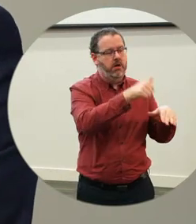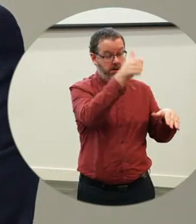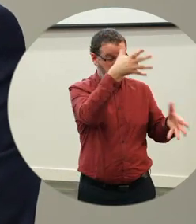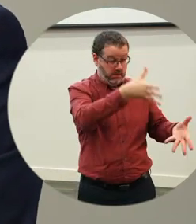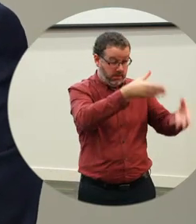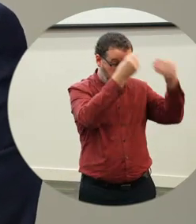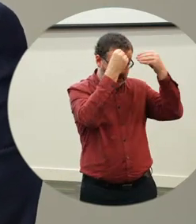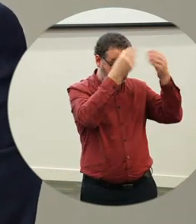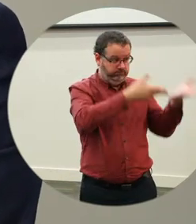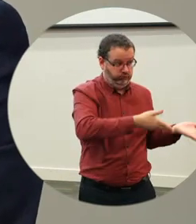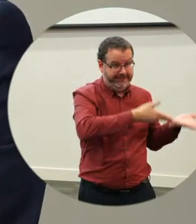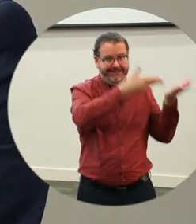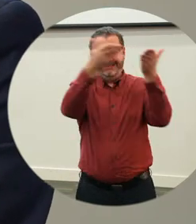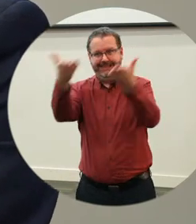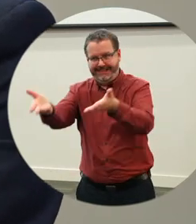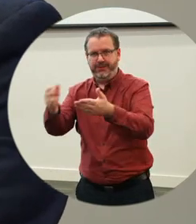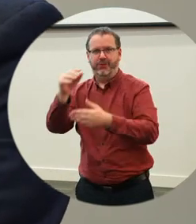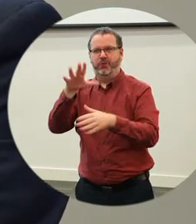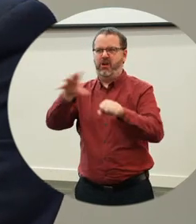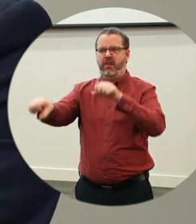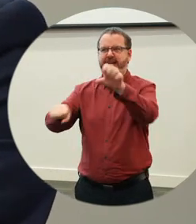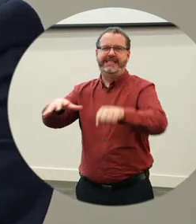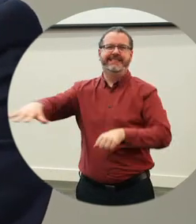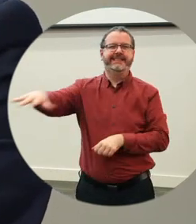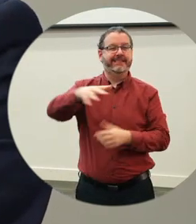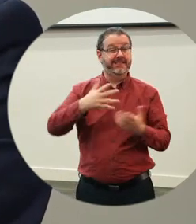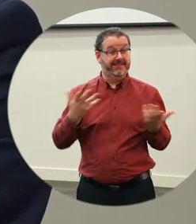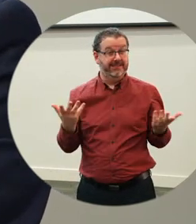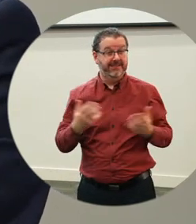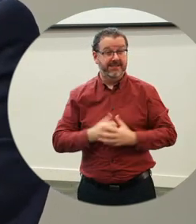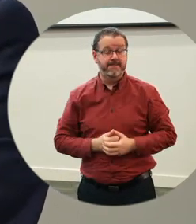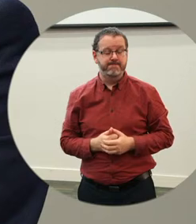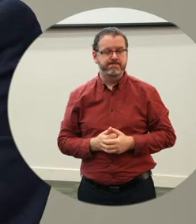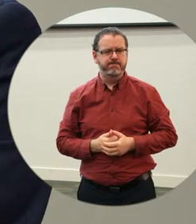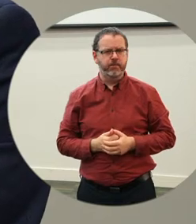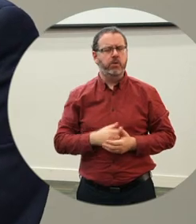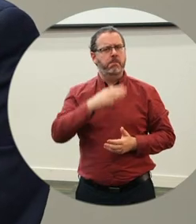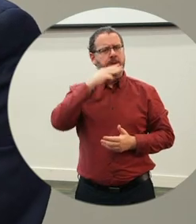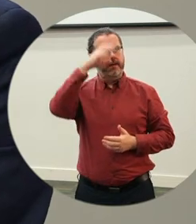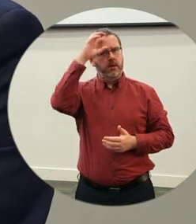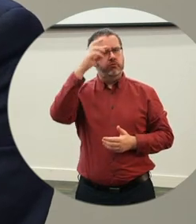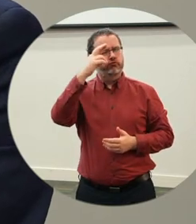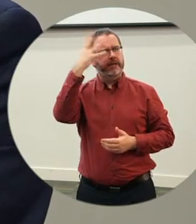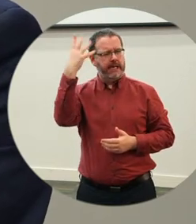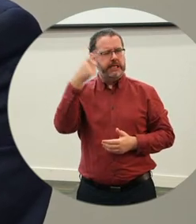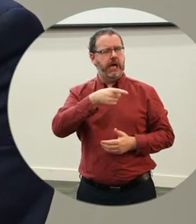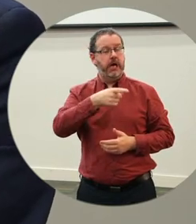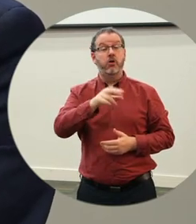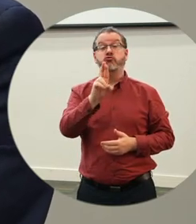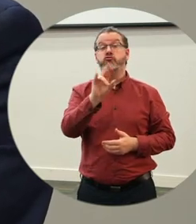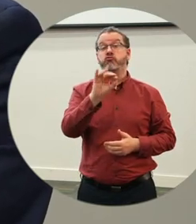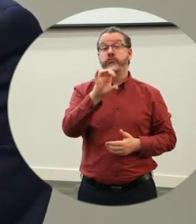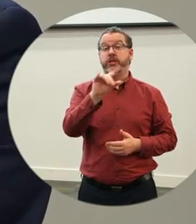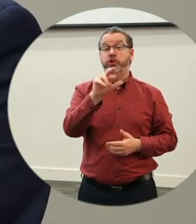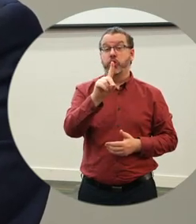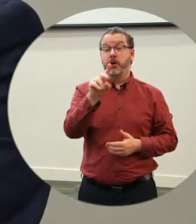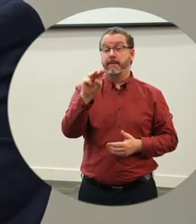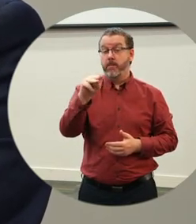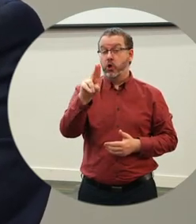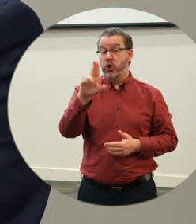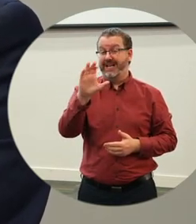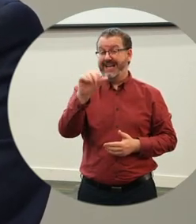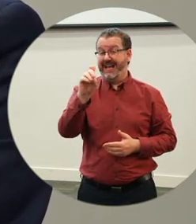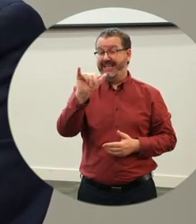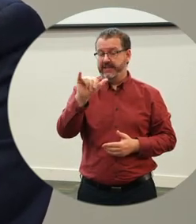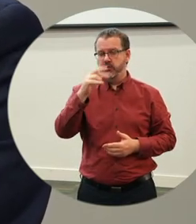So Collins recognised, and the other members of the provisional government actually, and Mulcahy had a very important role in this, they recognised